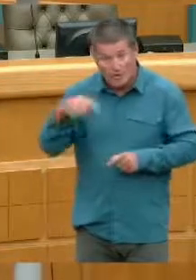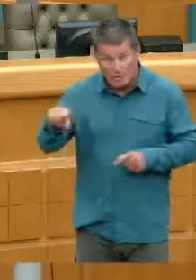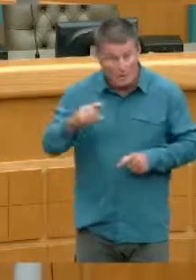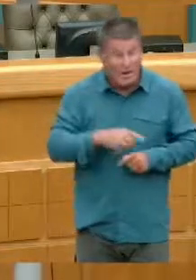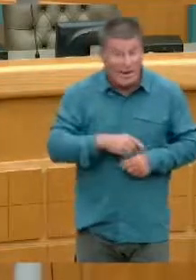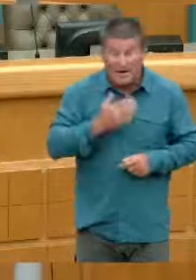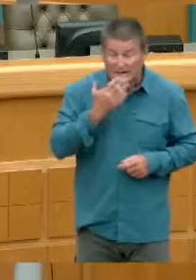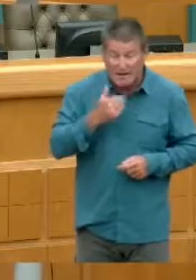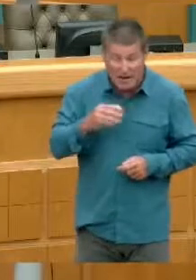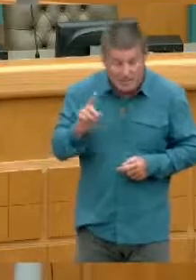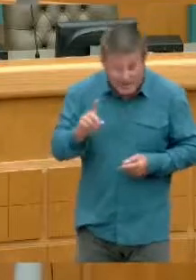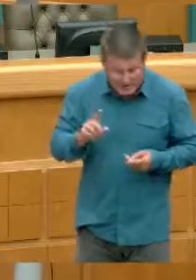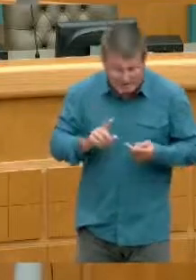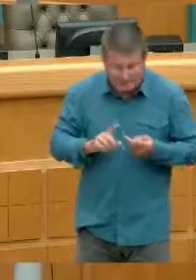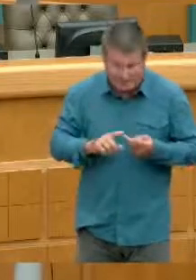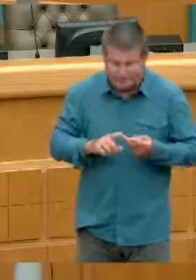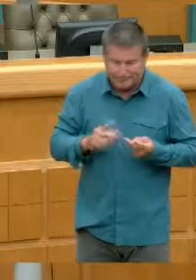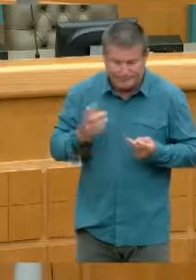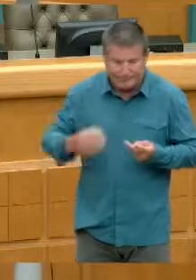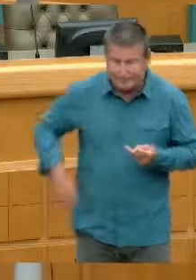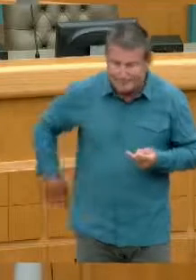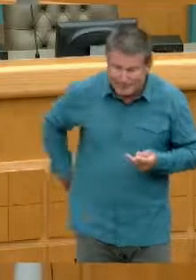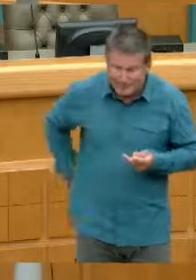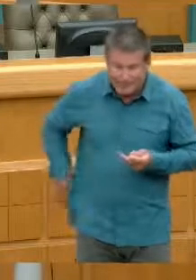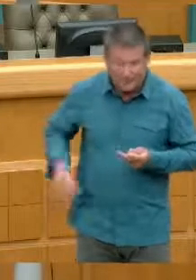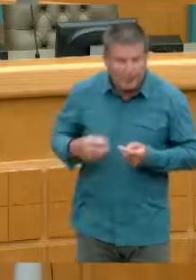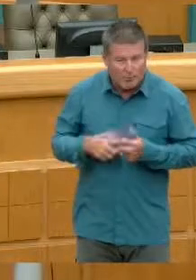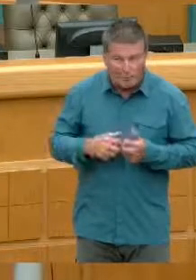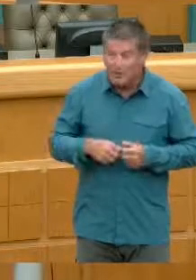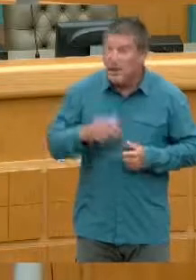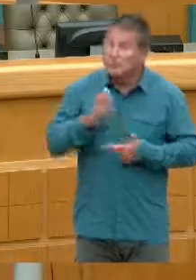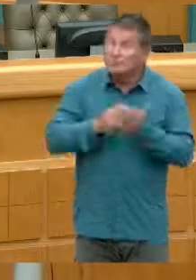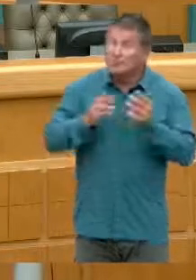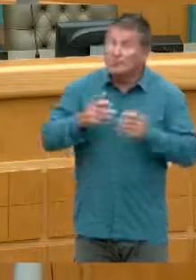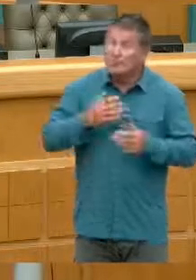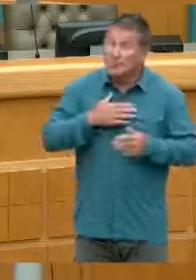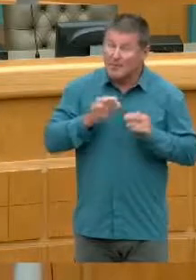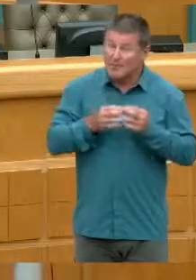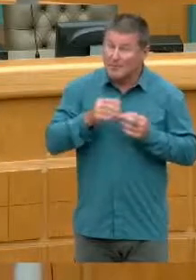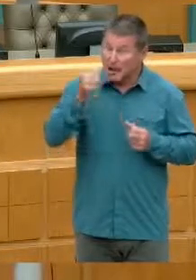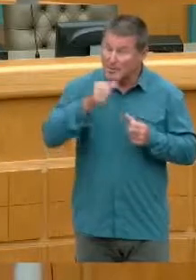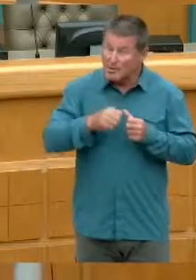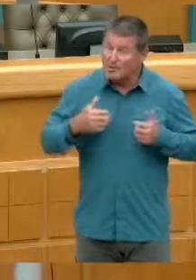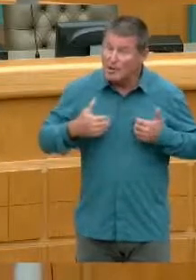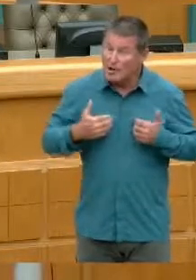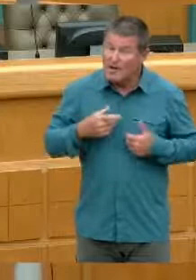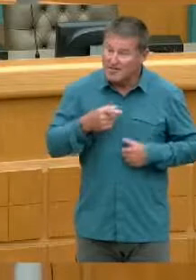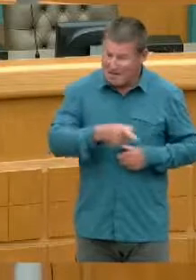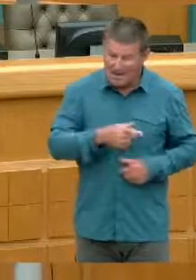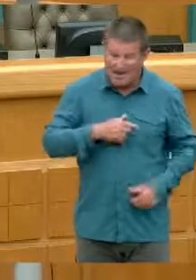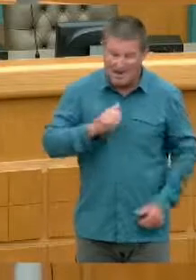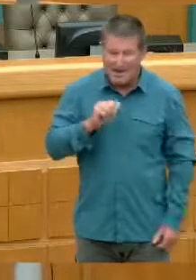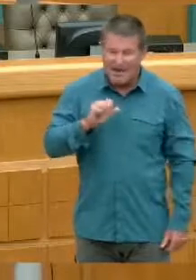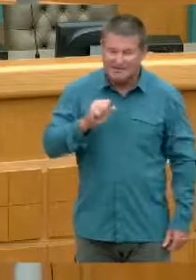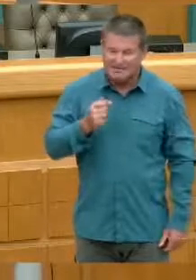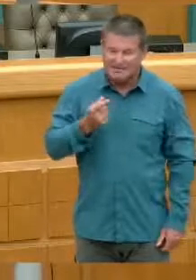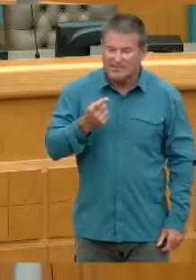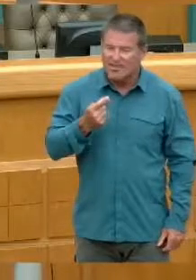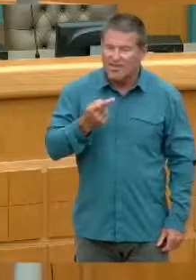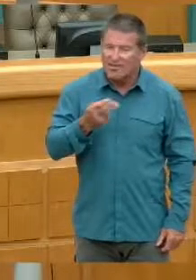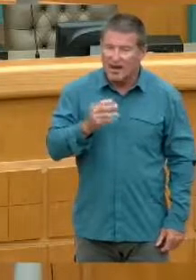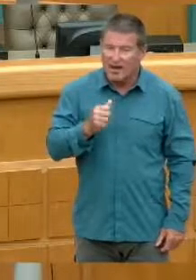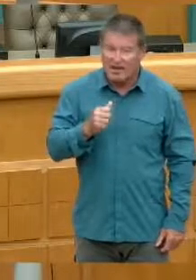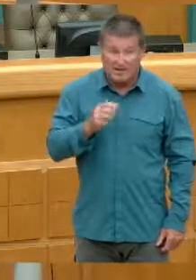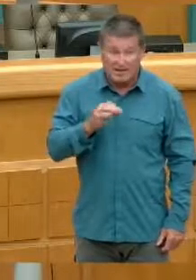COVID-19. I know that, say, some people in my family, I remember when they were young, they had asthma, and now they don't. Well, if